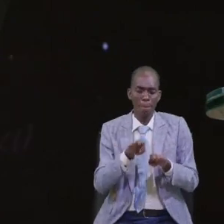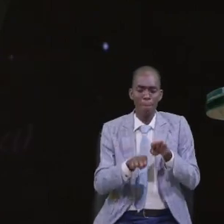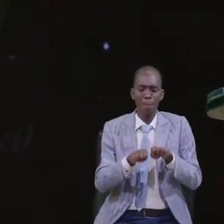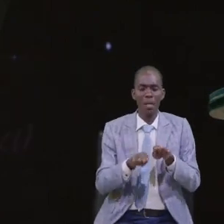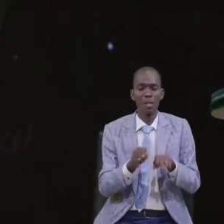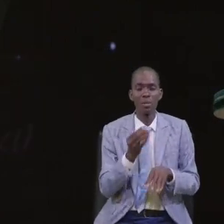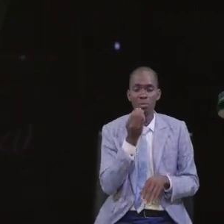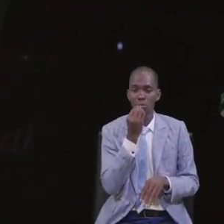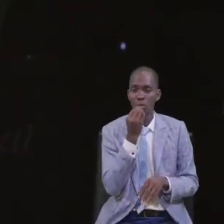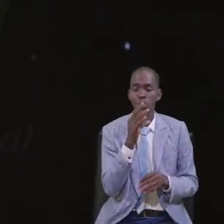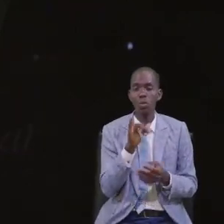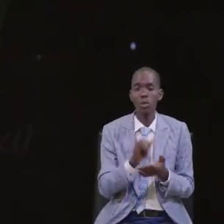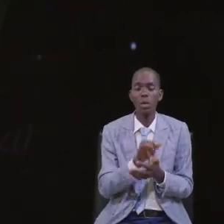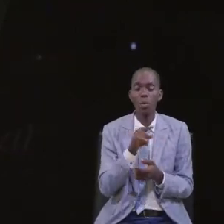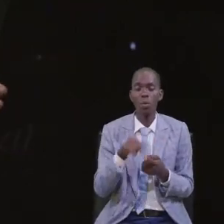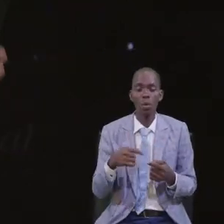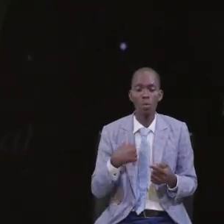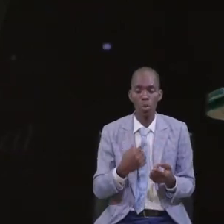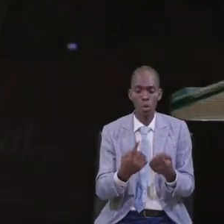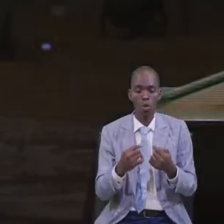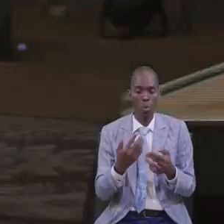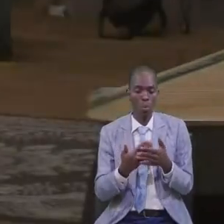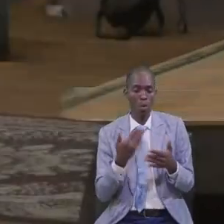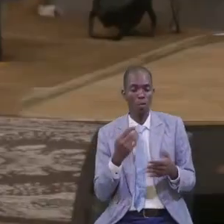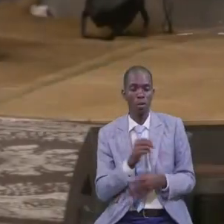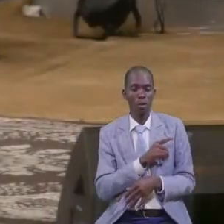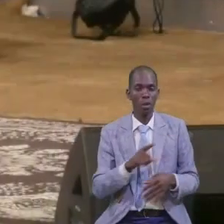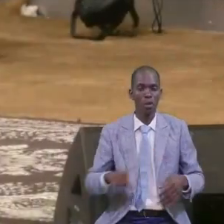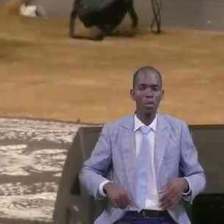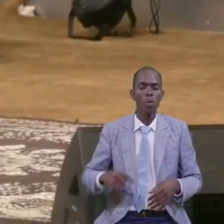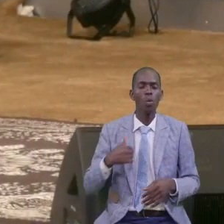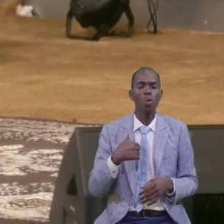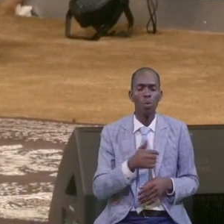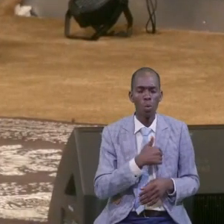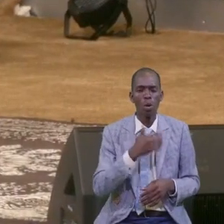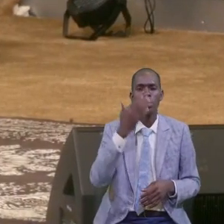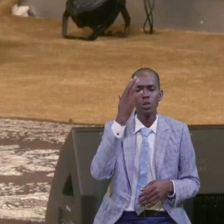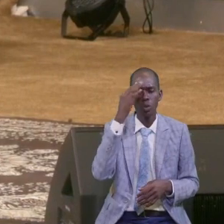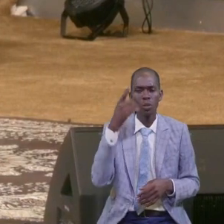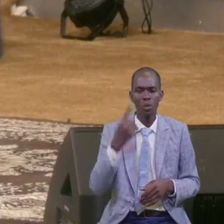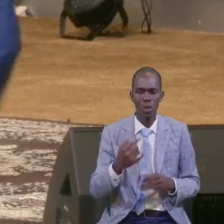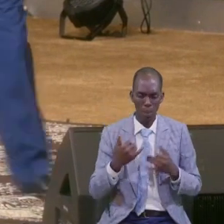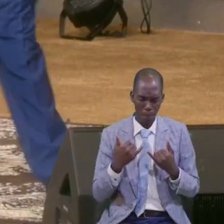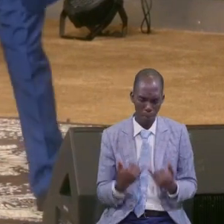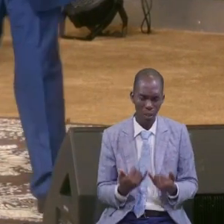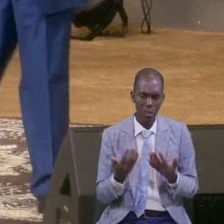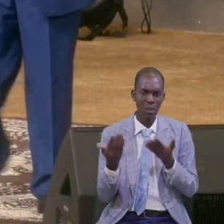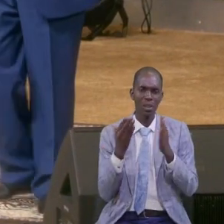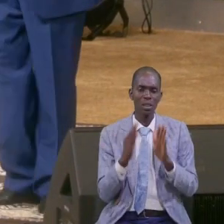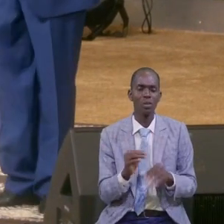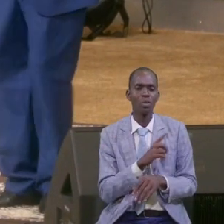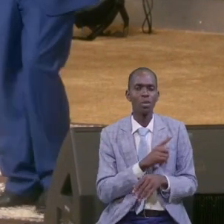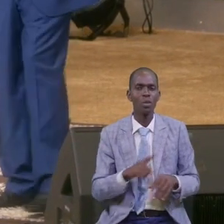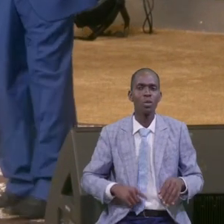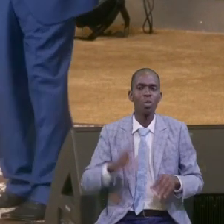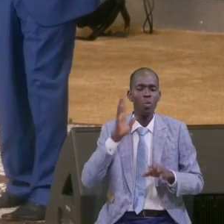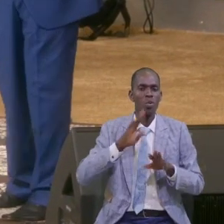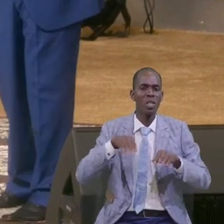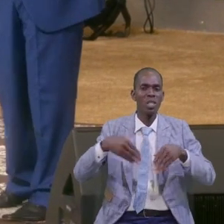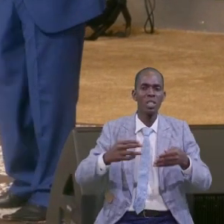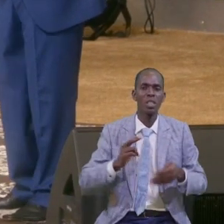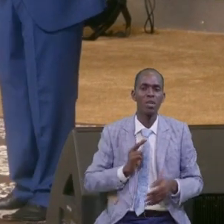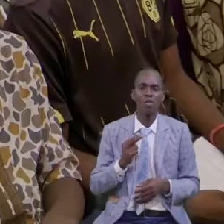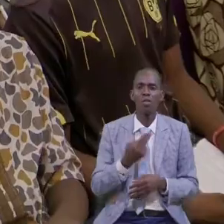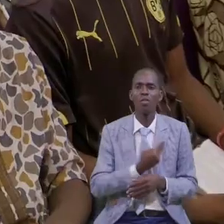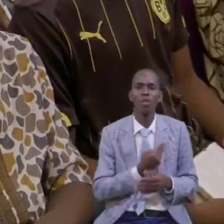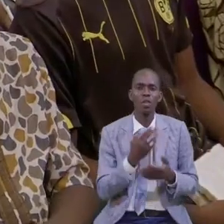when we're coming to the presence of God, we know that the present servants of the Lord will give us